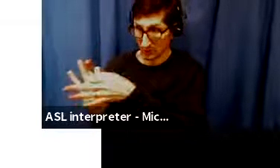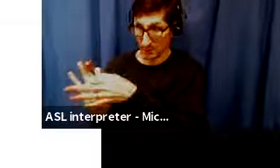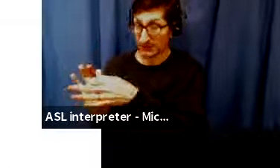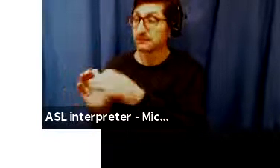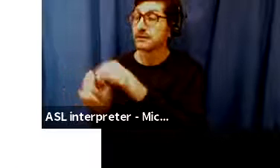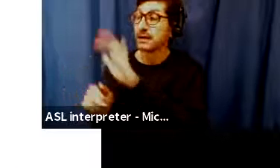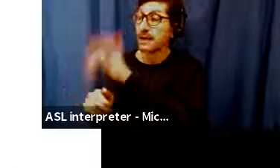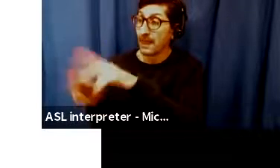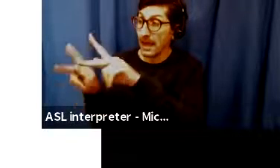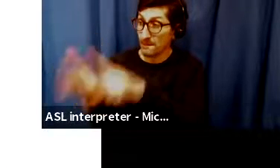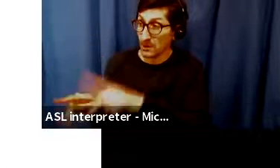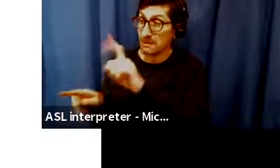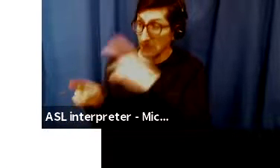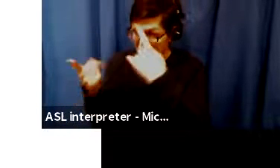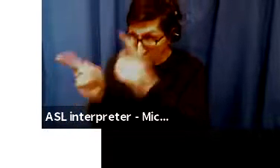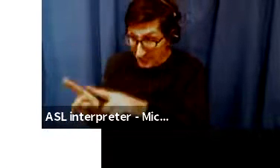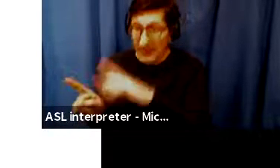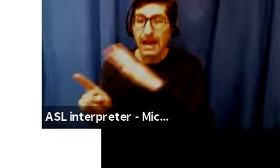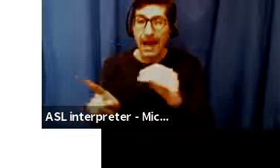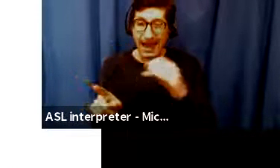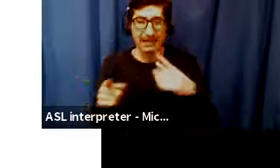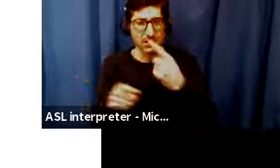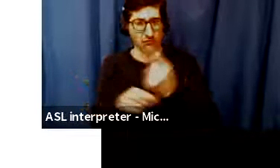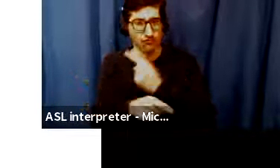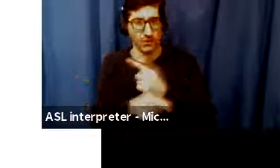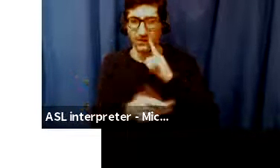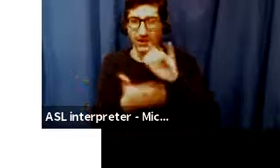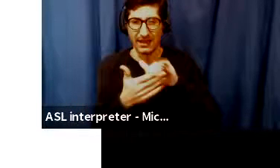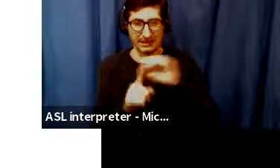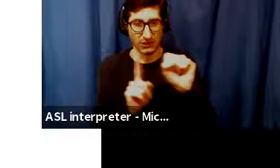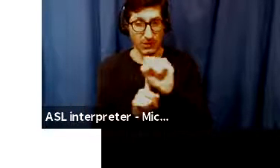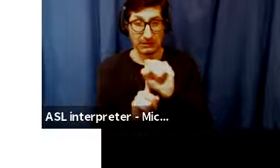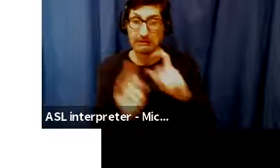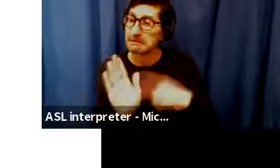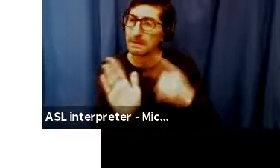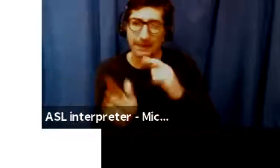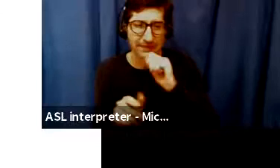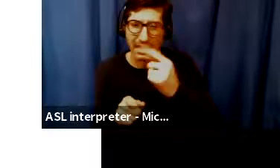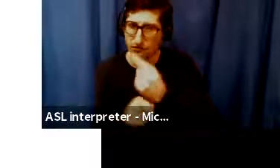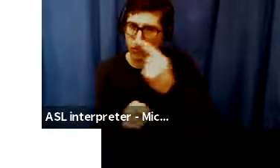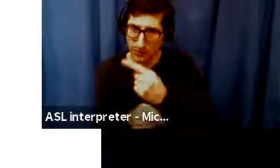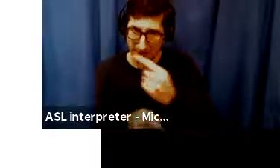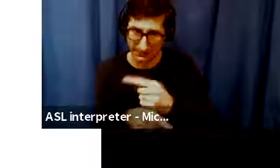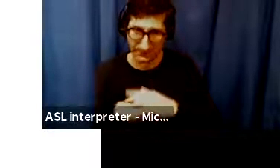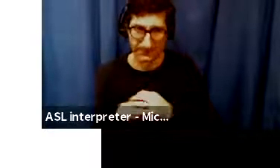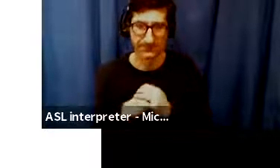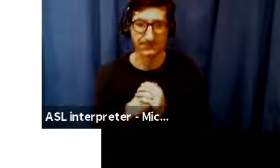appropriate under the circumstances. And sometimes it's not appropriate. So